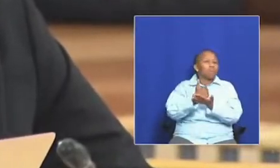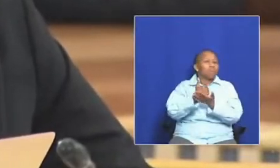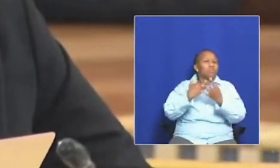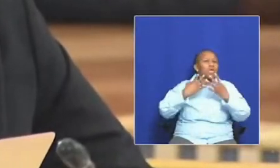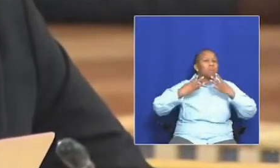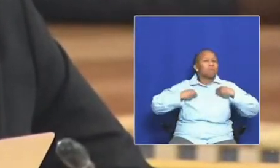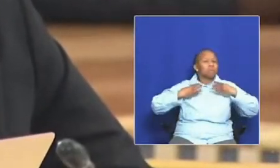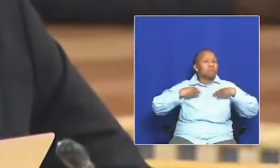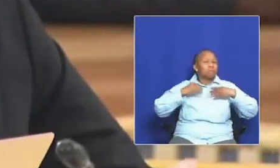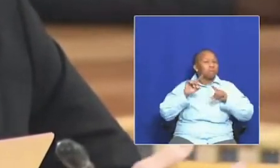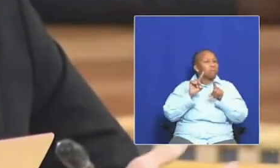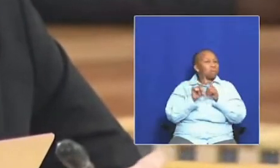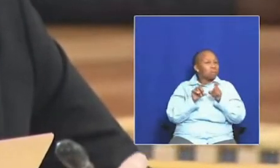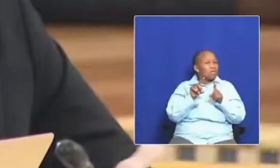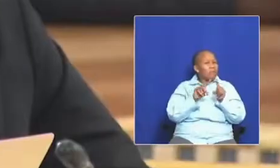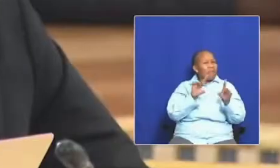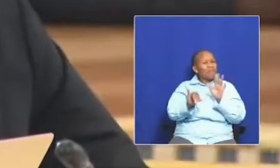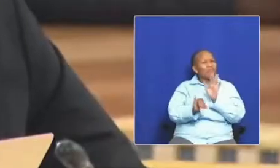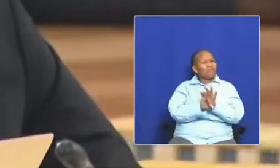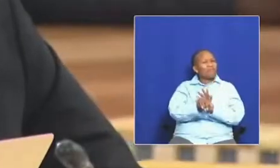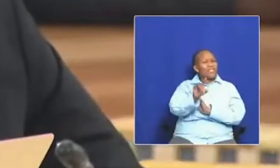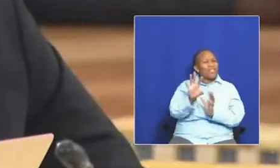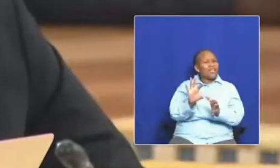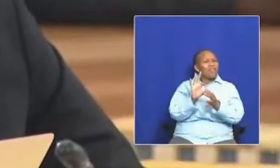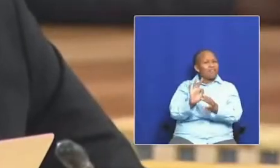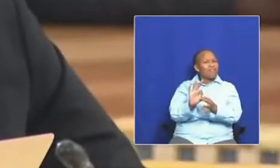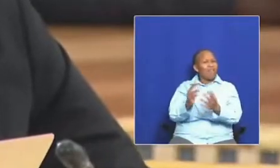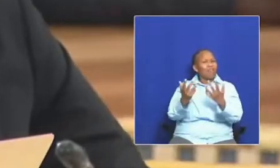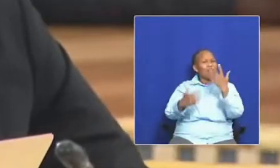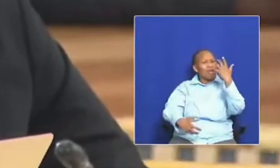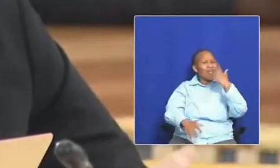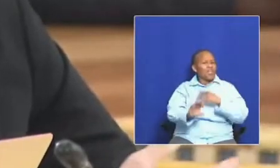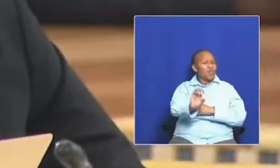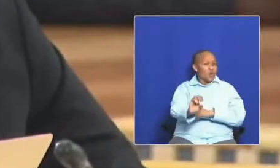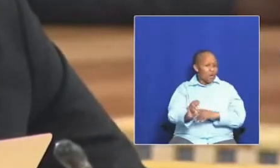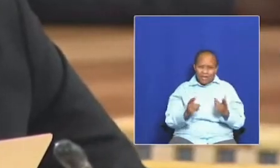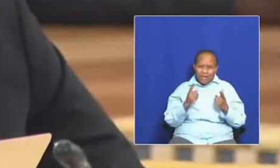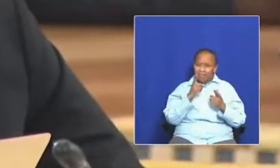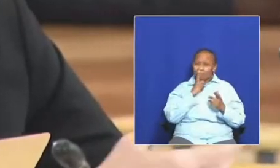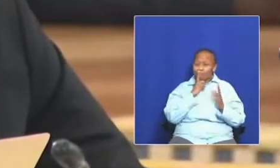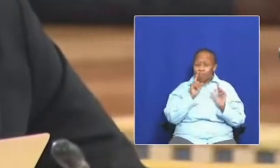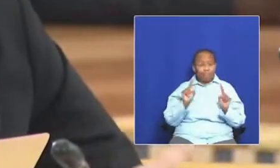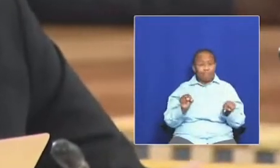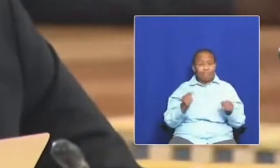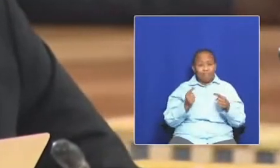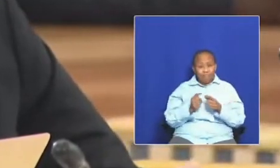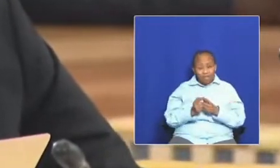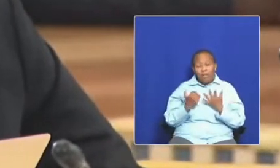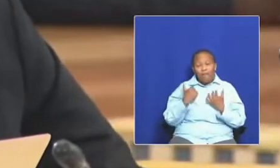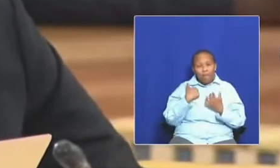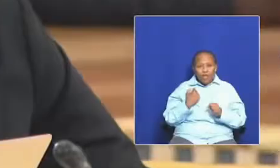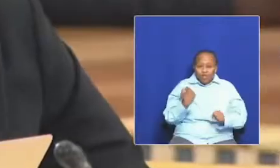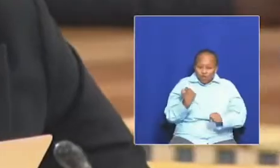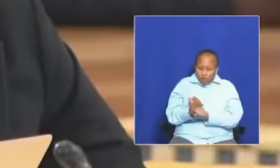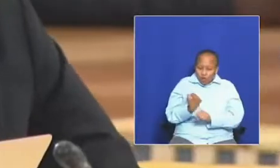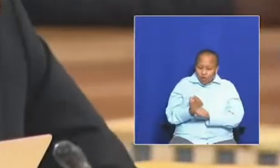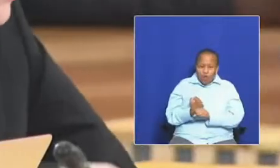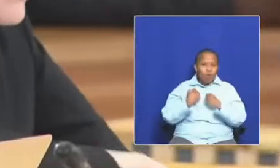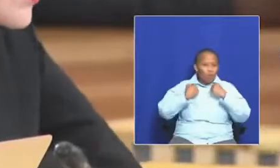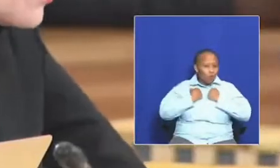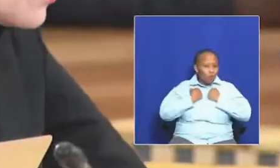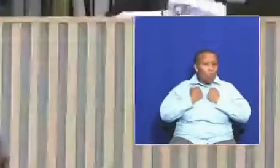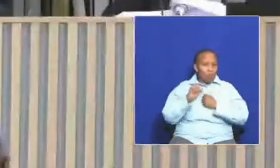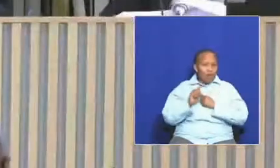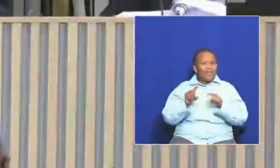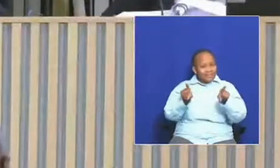relevance of up front to be asked at this stage. That is my duty, is to also deal with those issues before